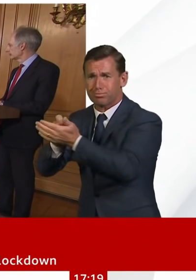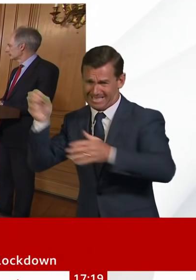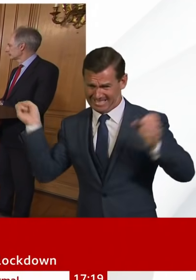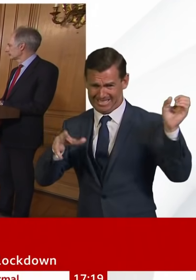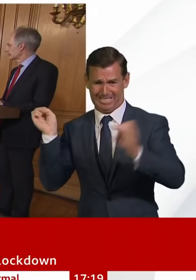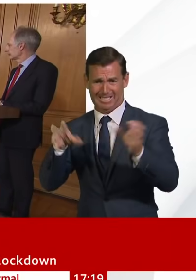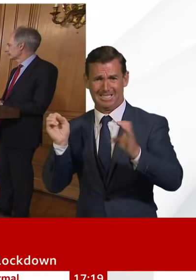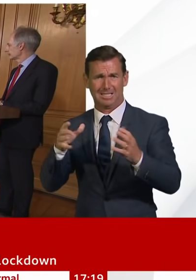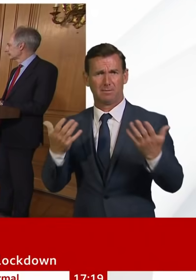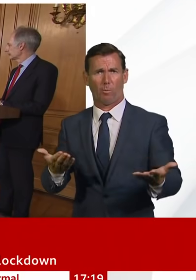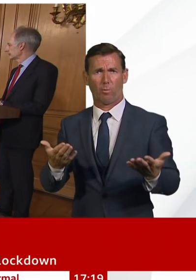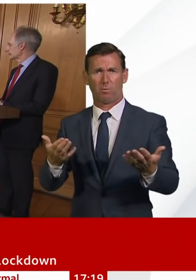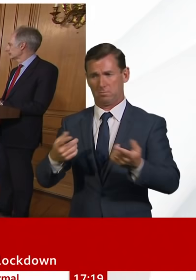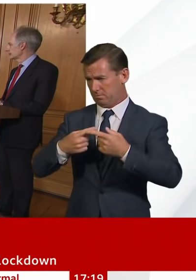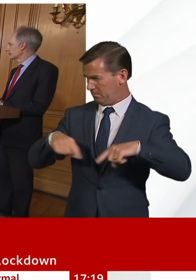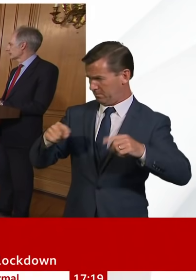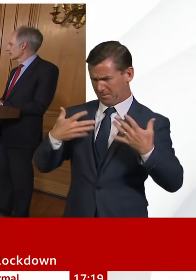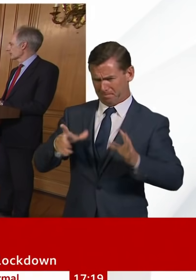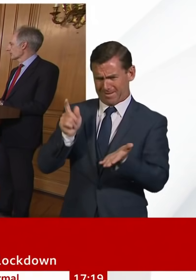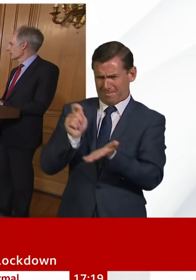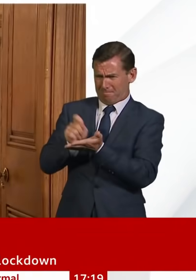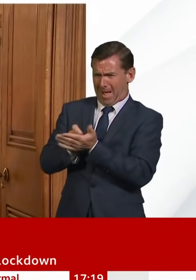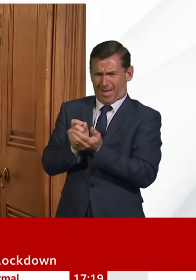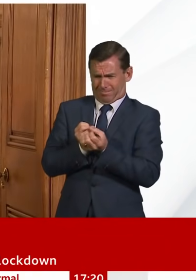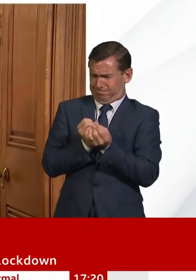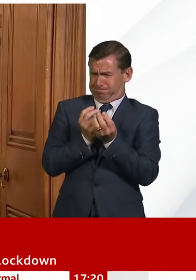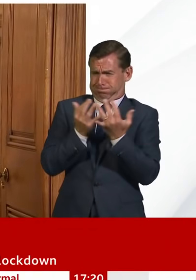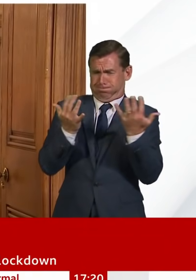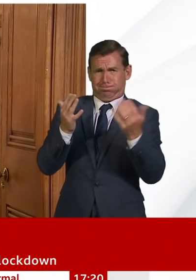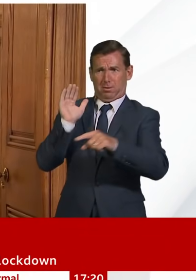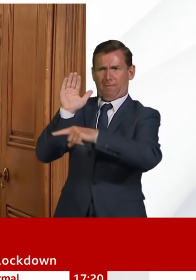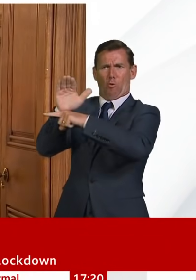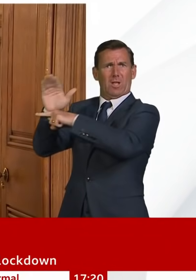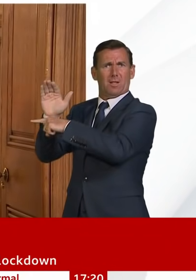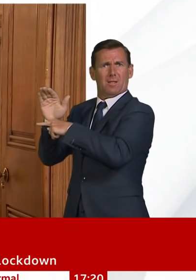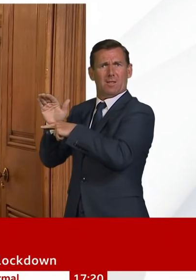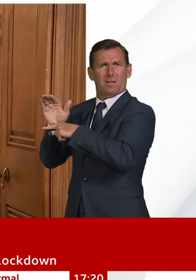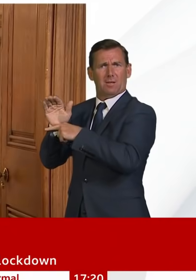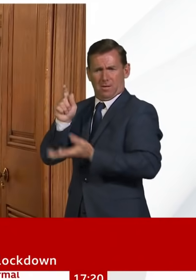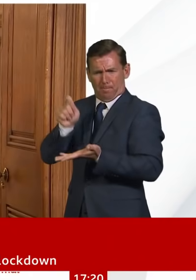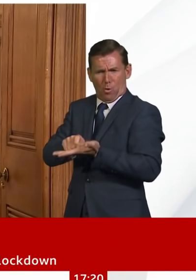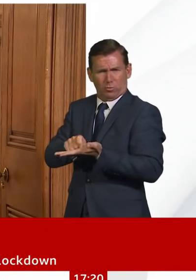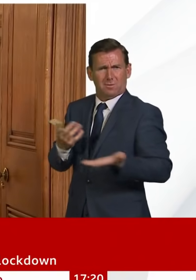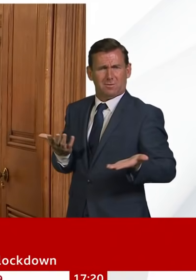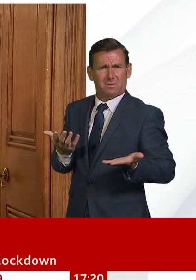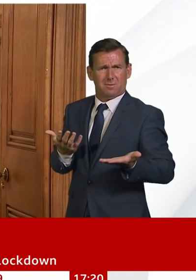that. And we bought a huge proportion of that from overseas, and that